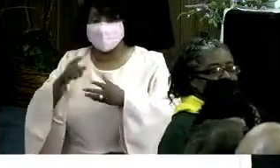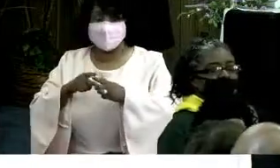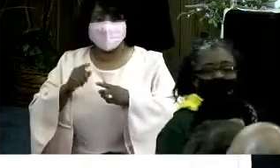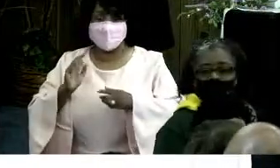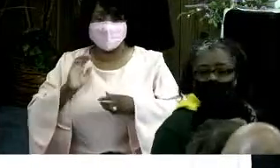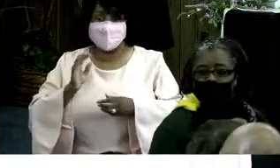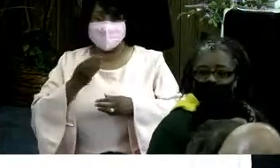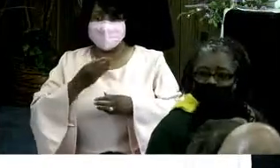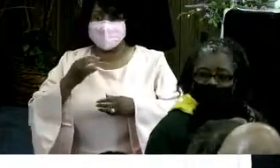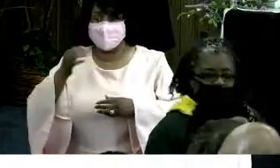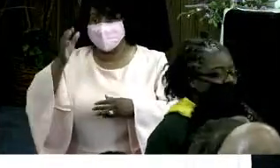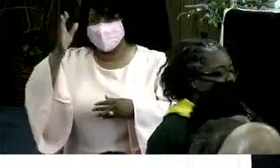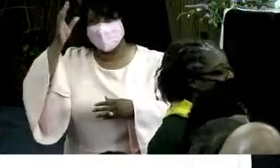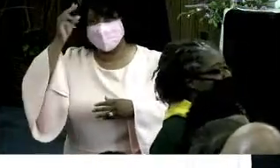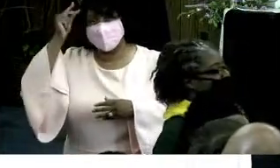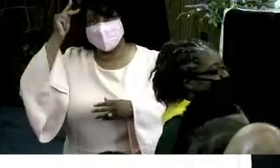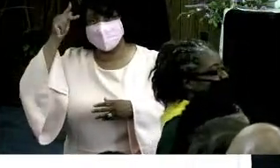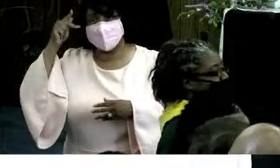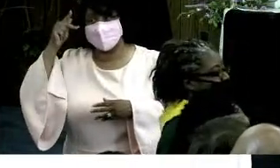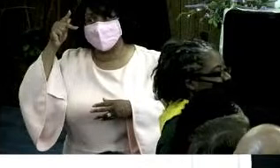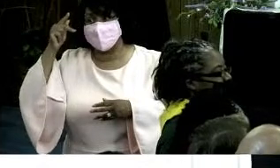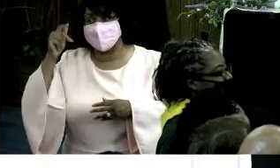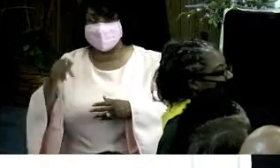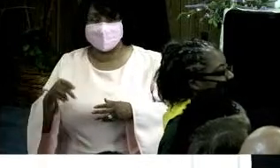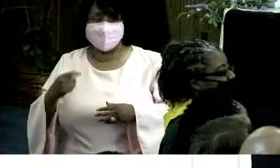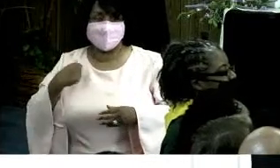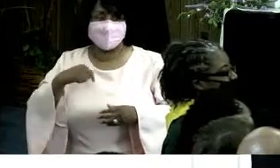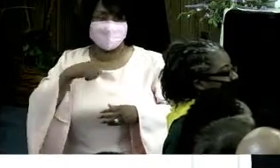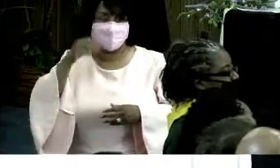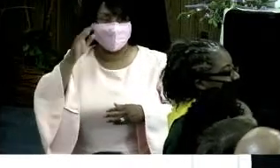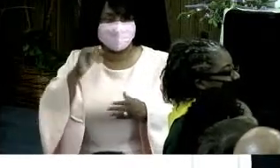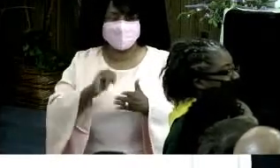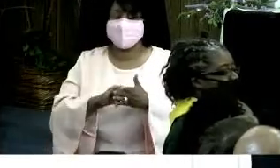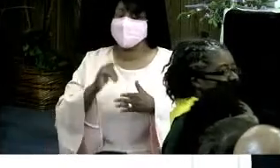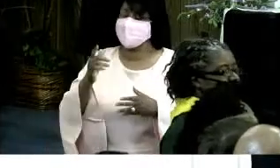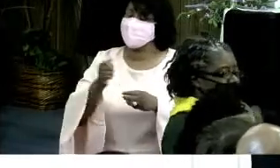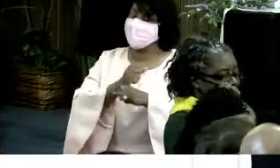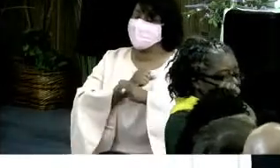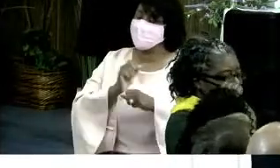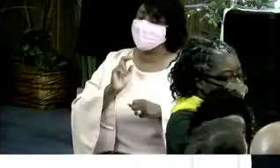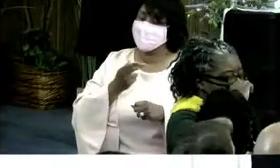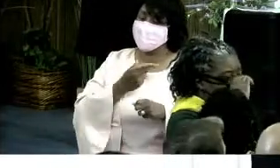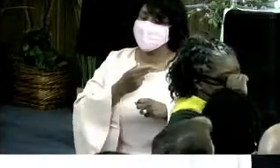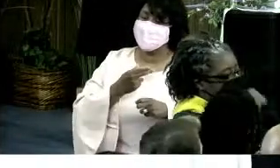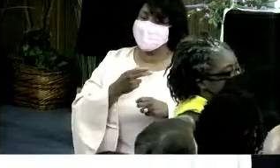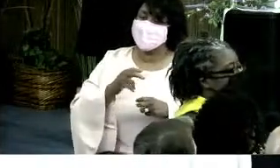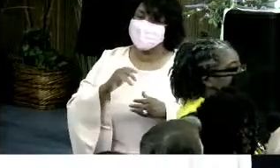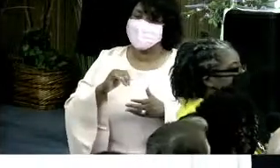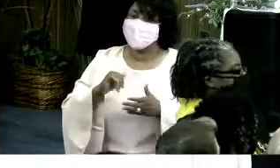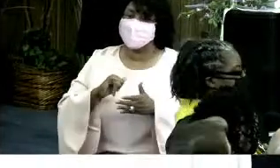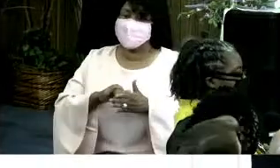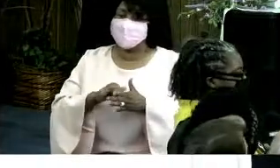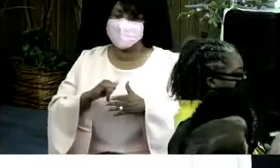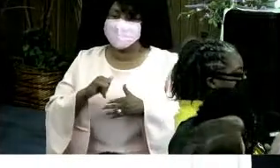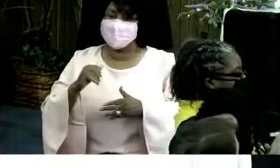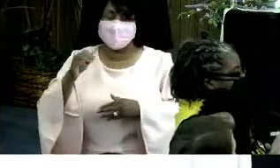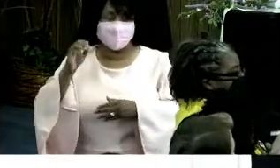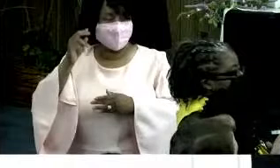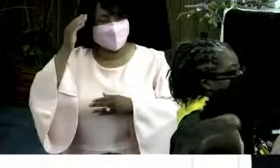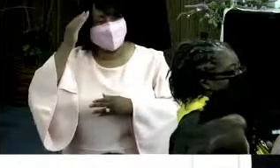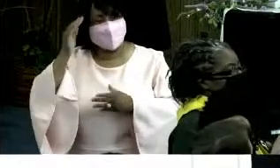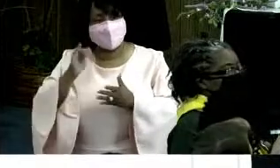And those, all of you have prayed for us. We know that you love us, and we know that Southeast is a church that love and support young